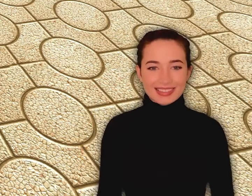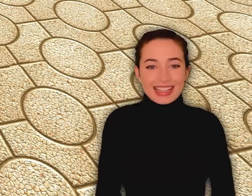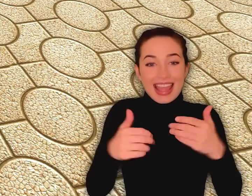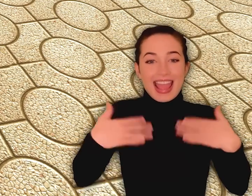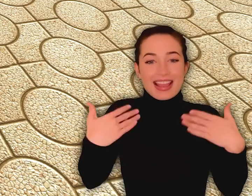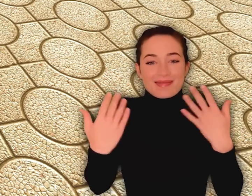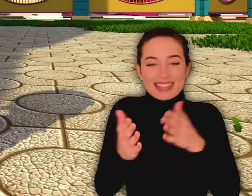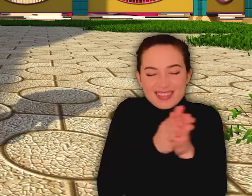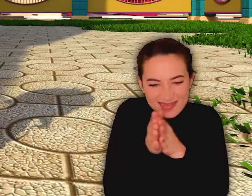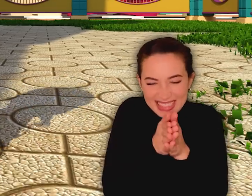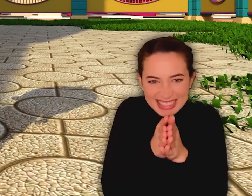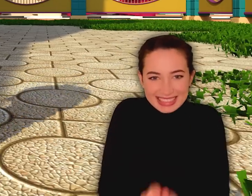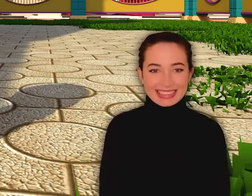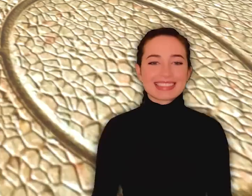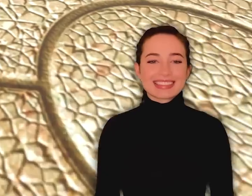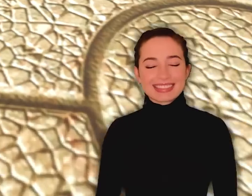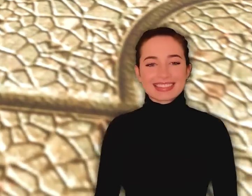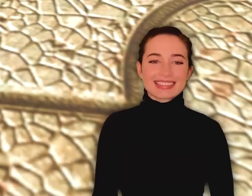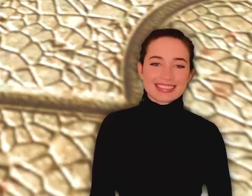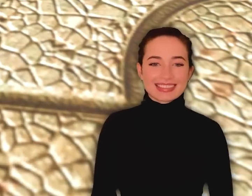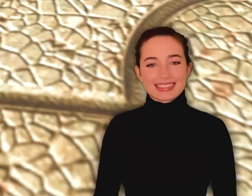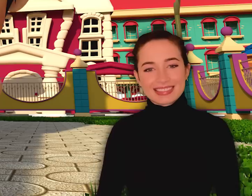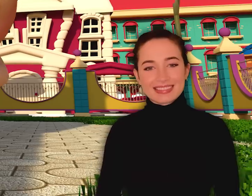clouds with happiness and world